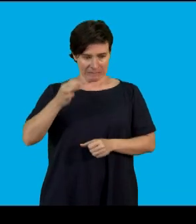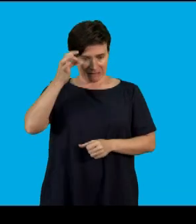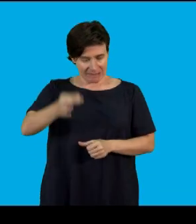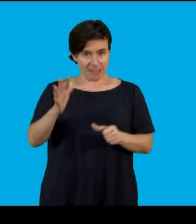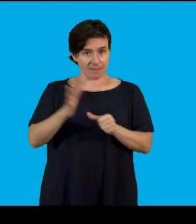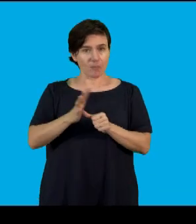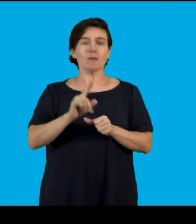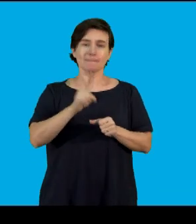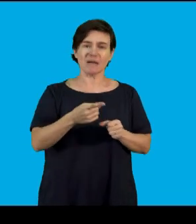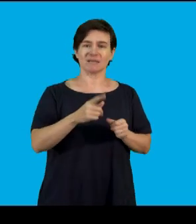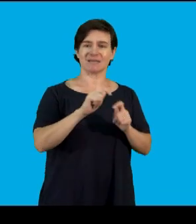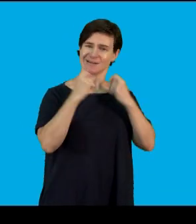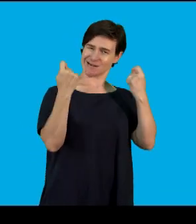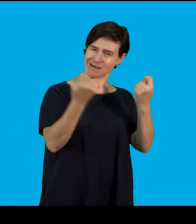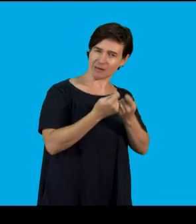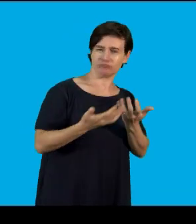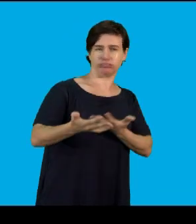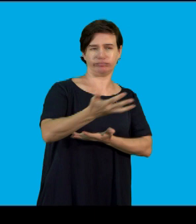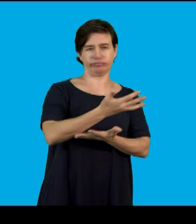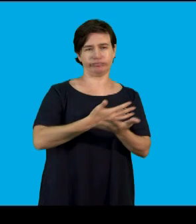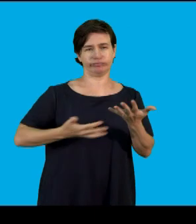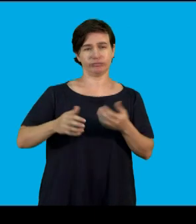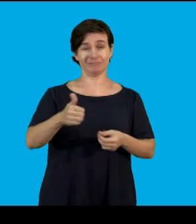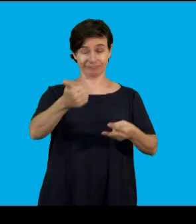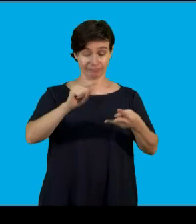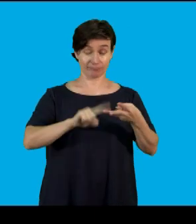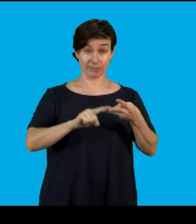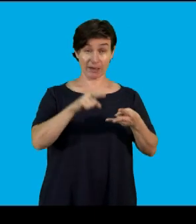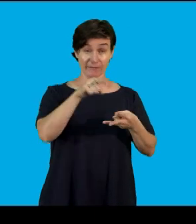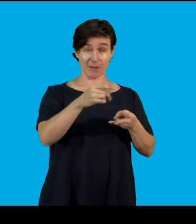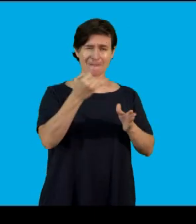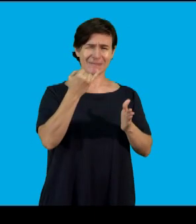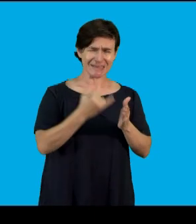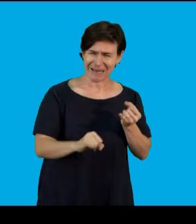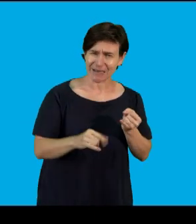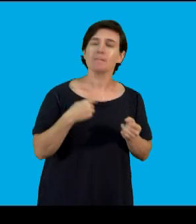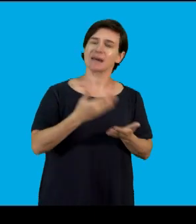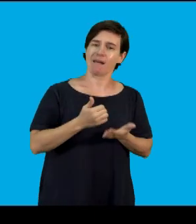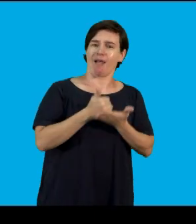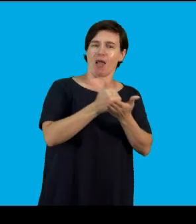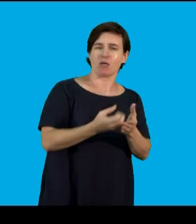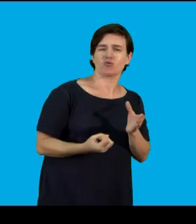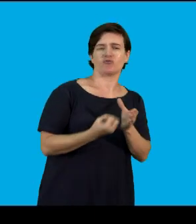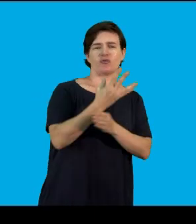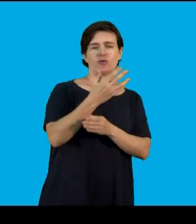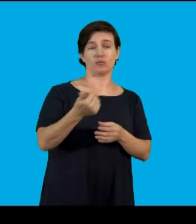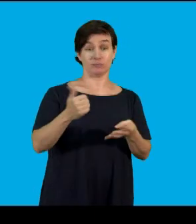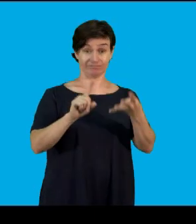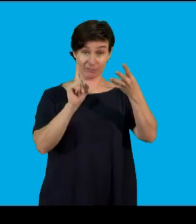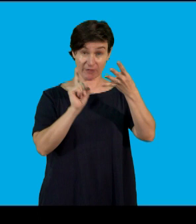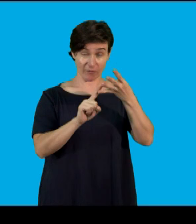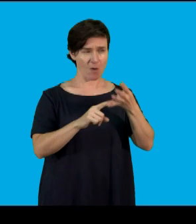teamwork. Rewards and mistakes must be viewed as opportunities to learn and grow. Acknowledge the strengths